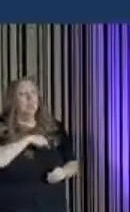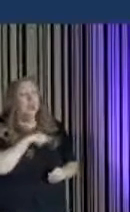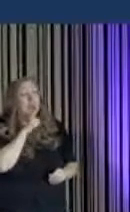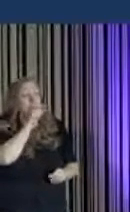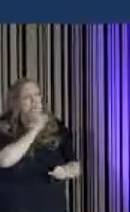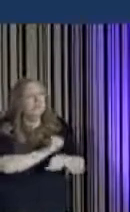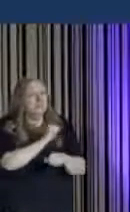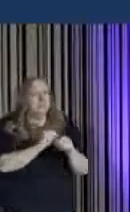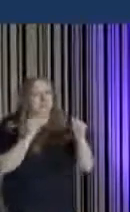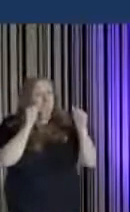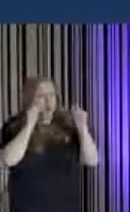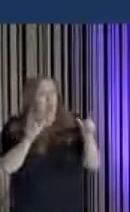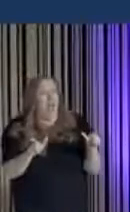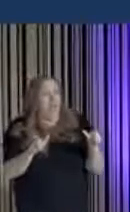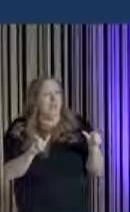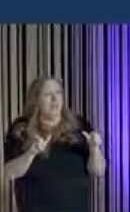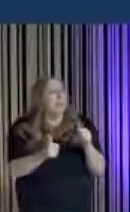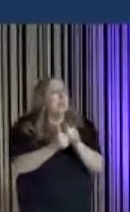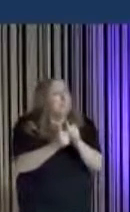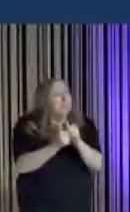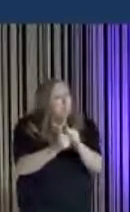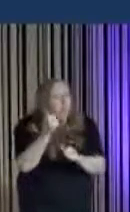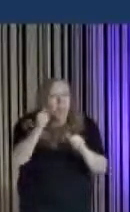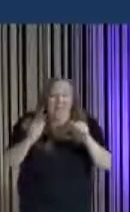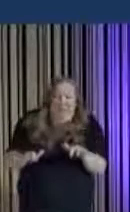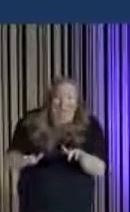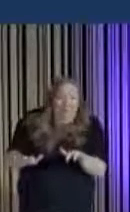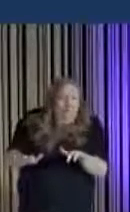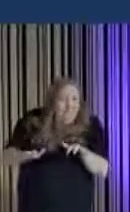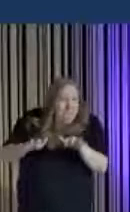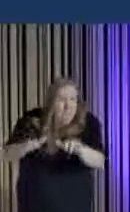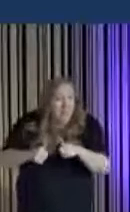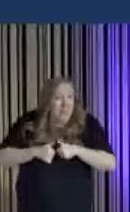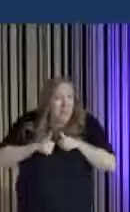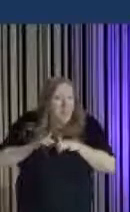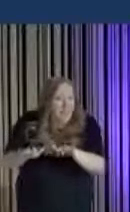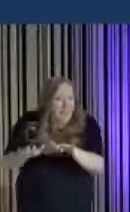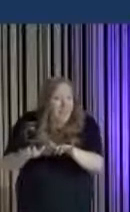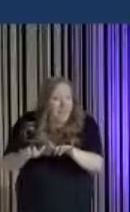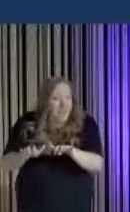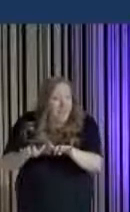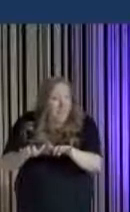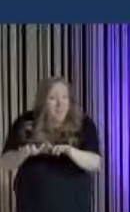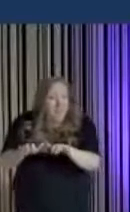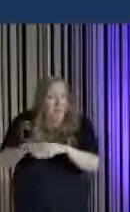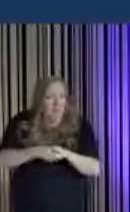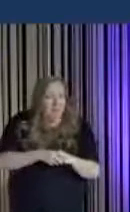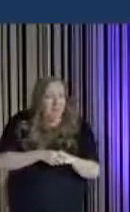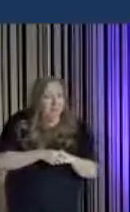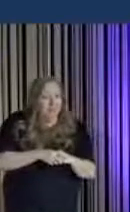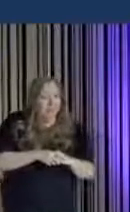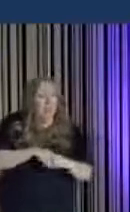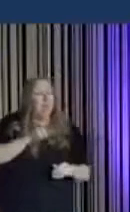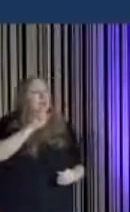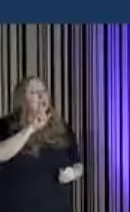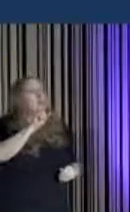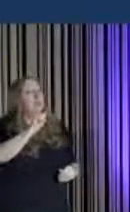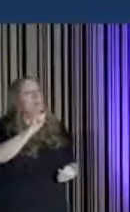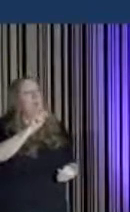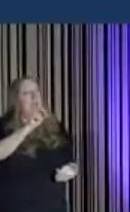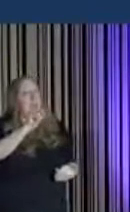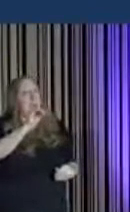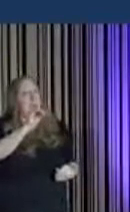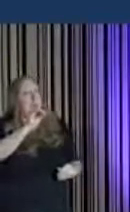of the abundant organisms, the most abundant are organisms called radiolarians. I'm not sure if you've heard of